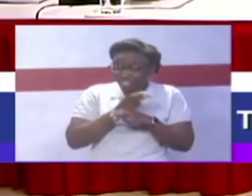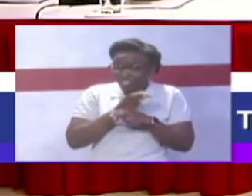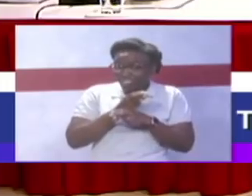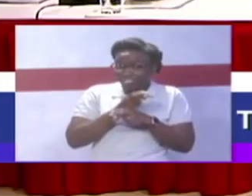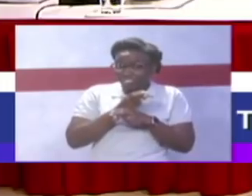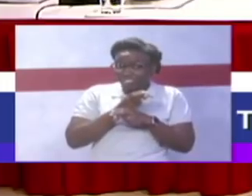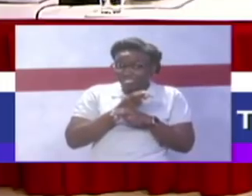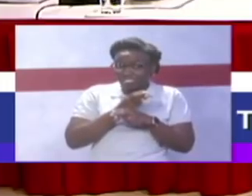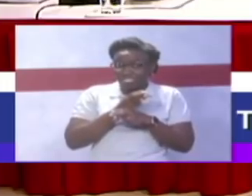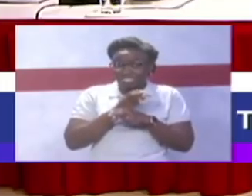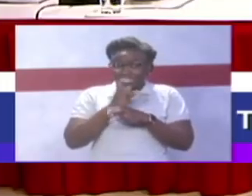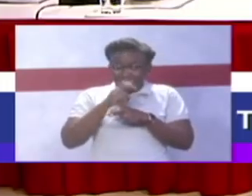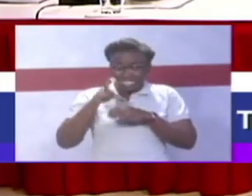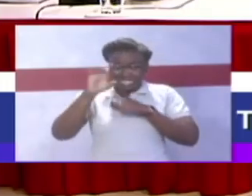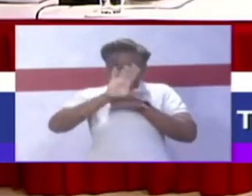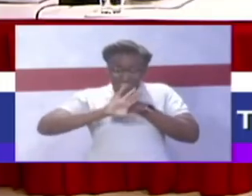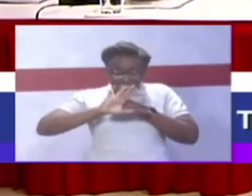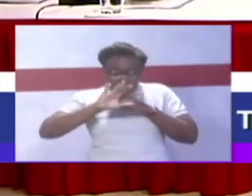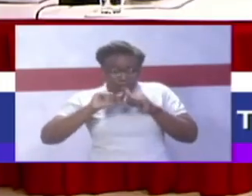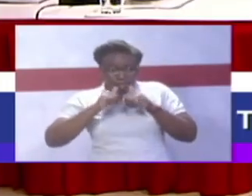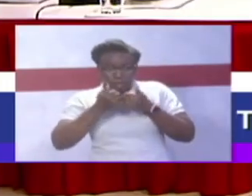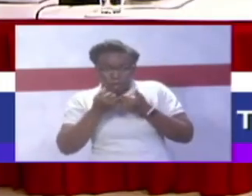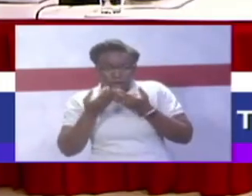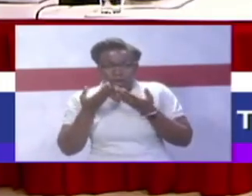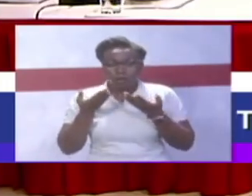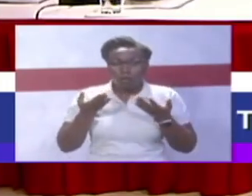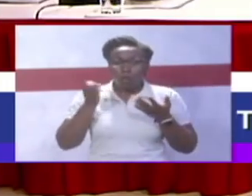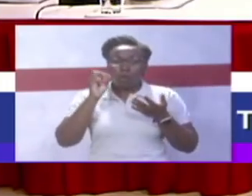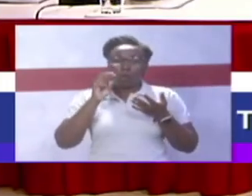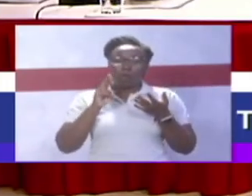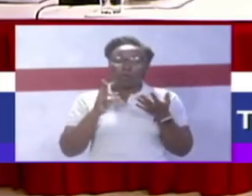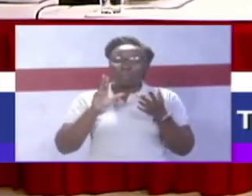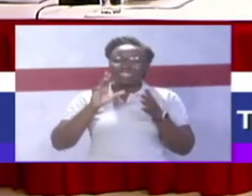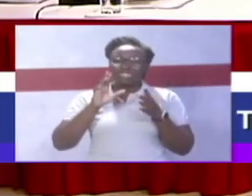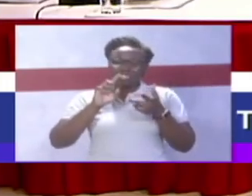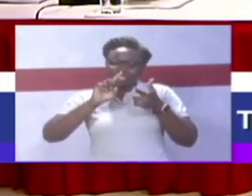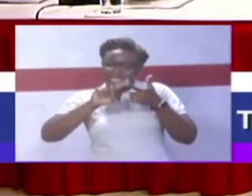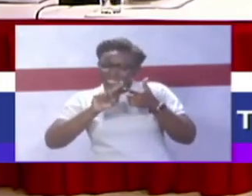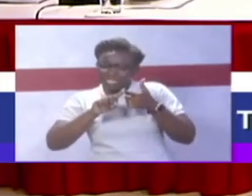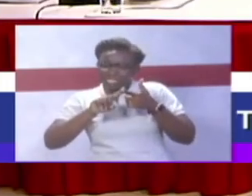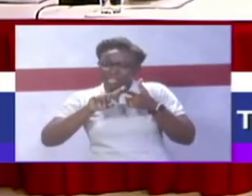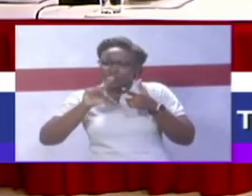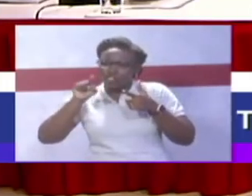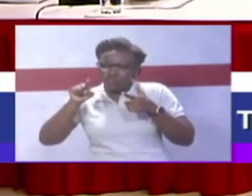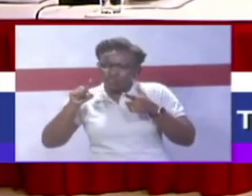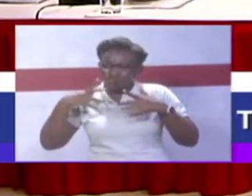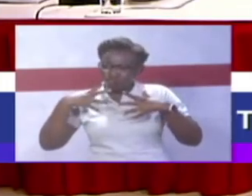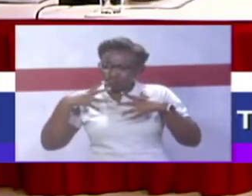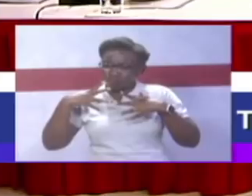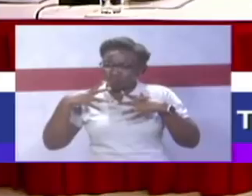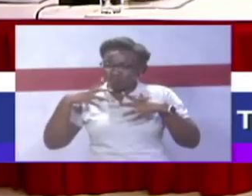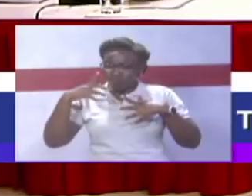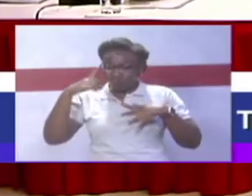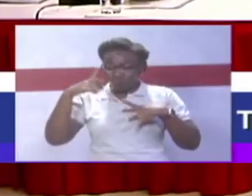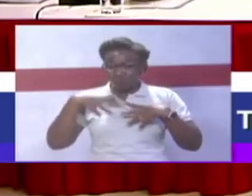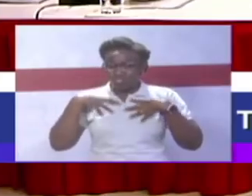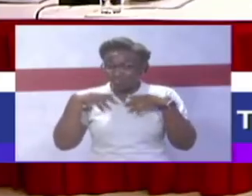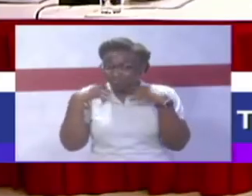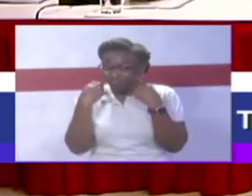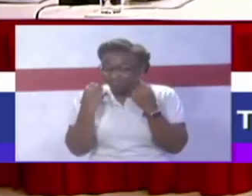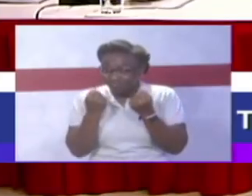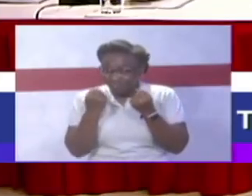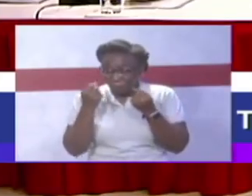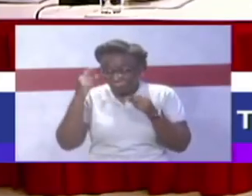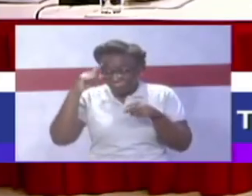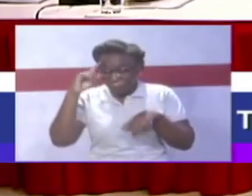preventative measures for the COVID-19? And secondly, are you confident that all the vaccinations are